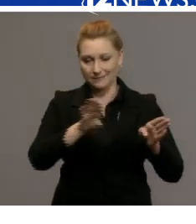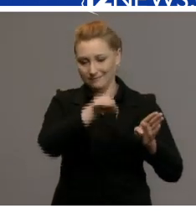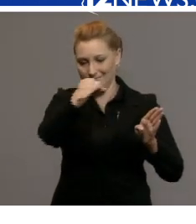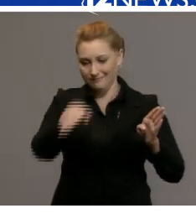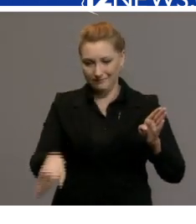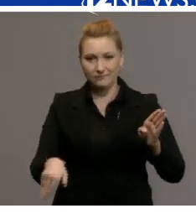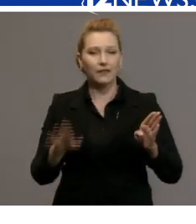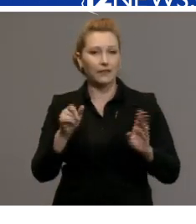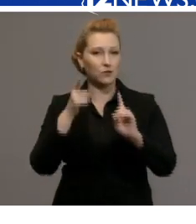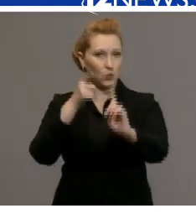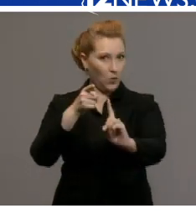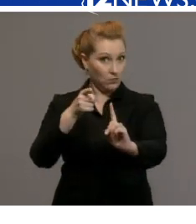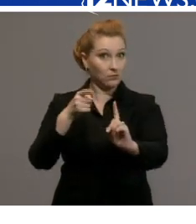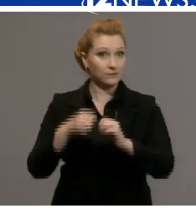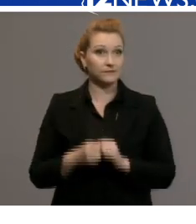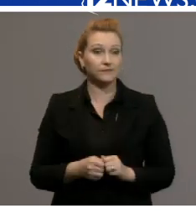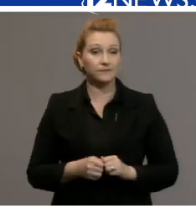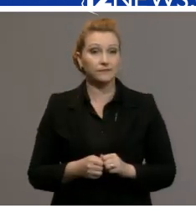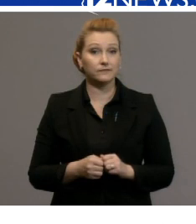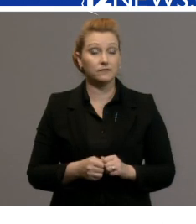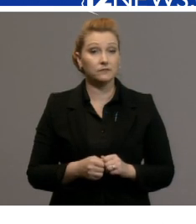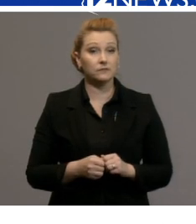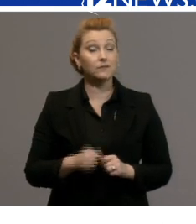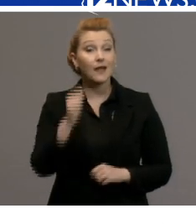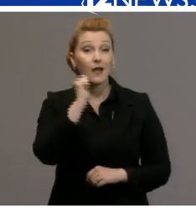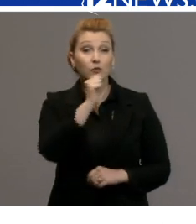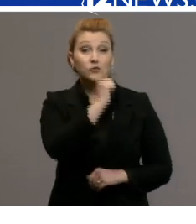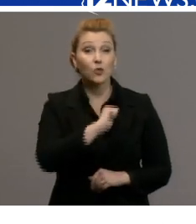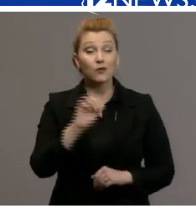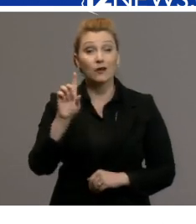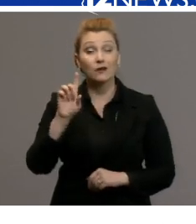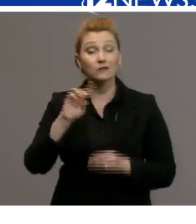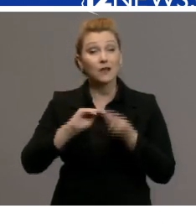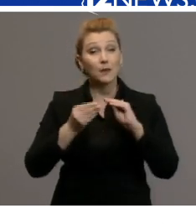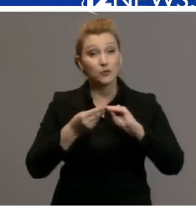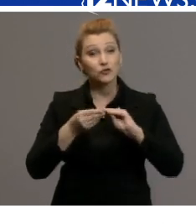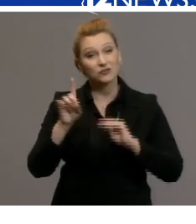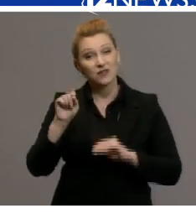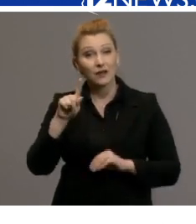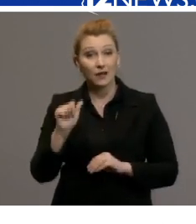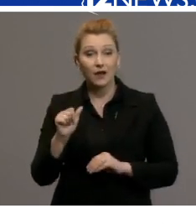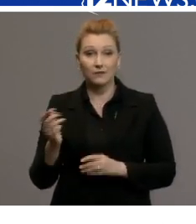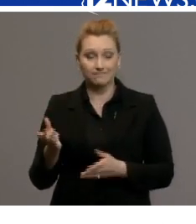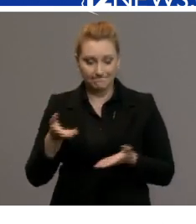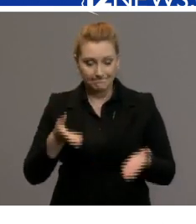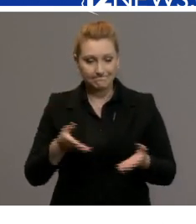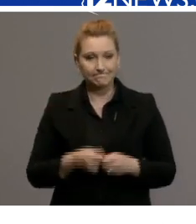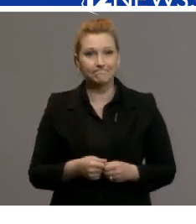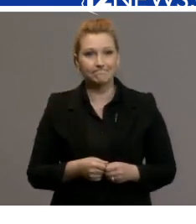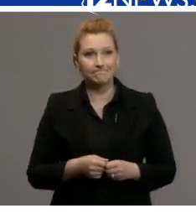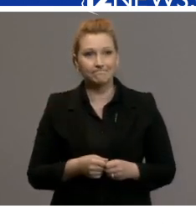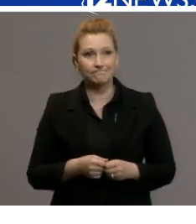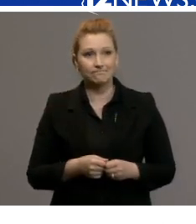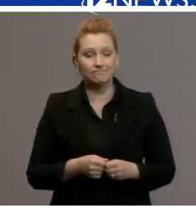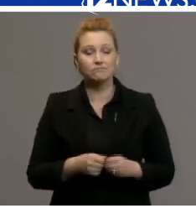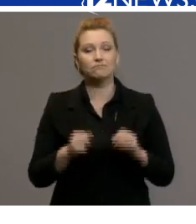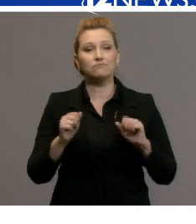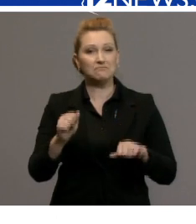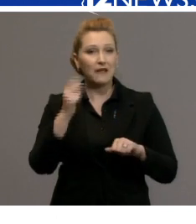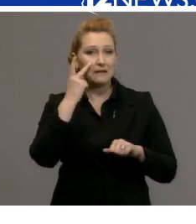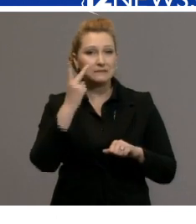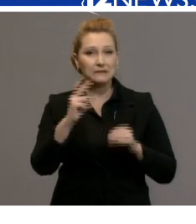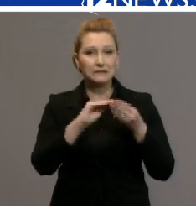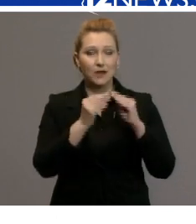Here are our cases by day, beginning with the day that the public health emergency was declared on